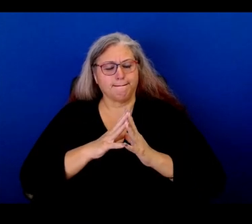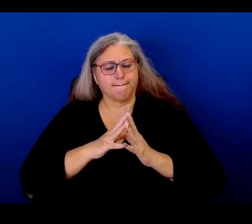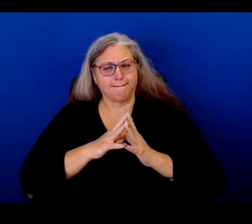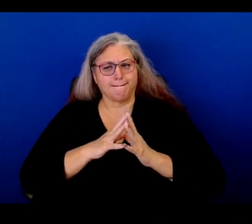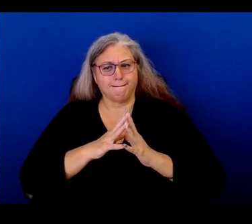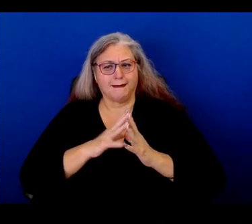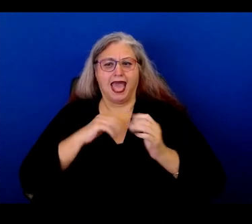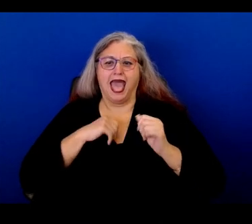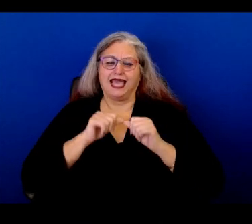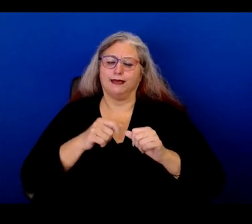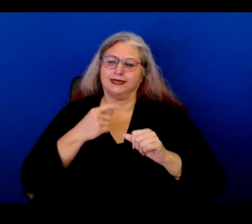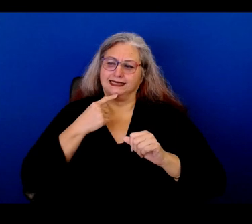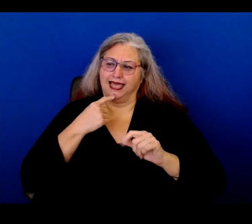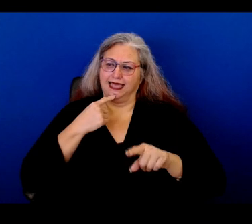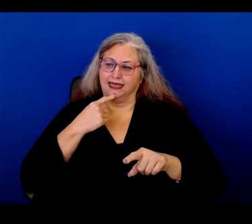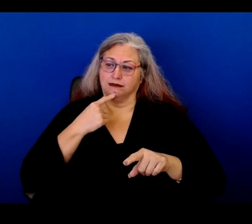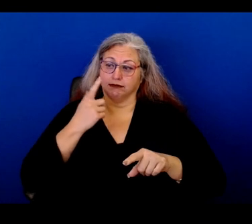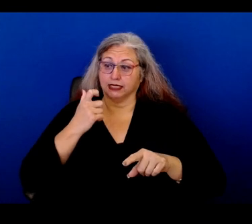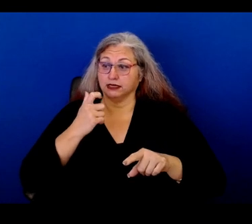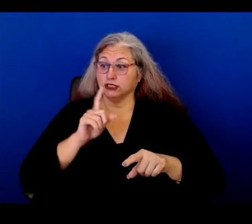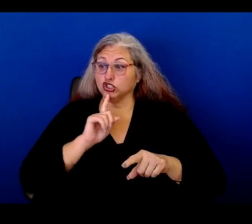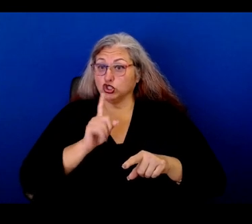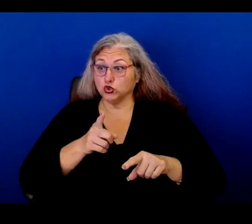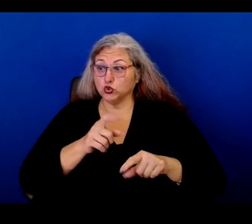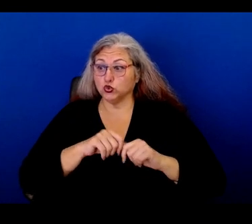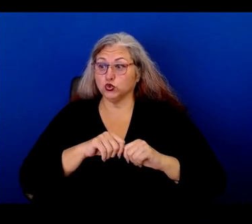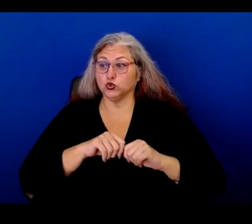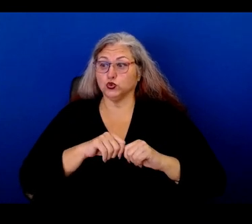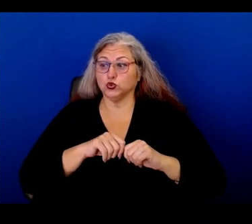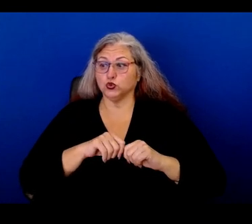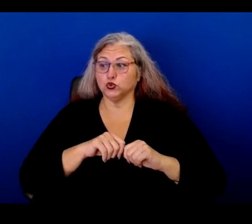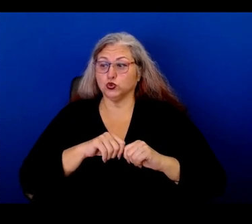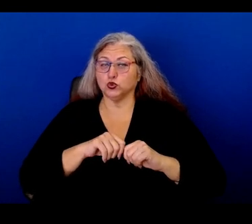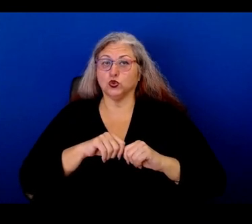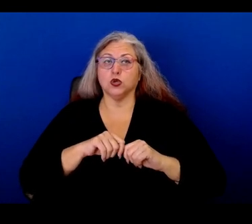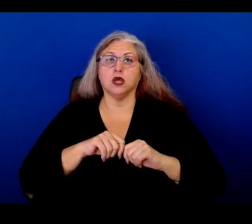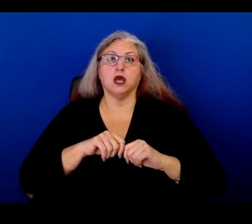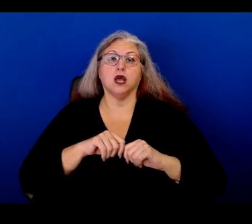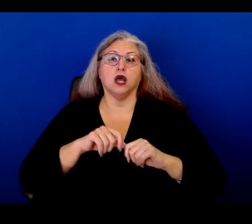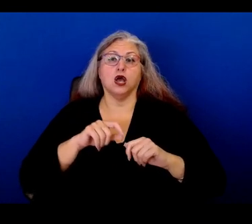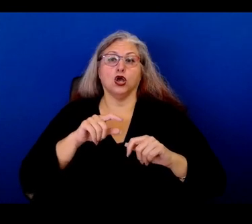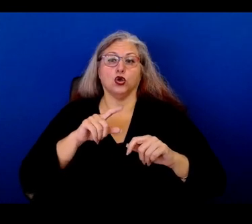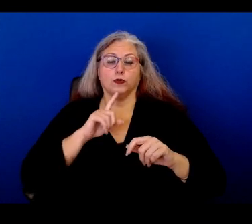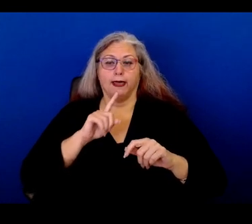I keep saying it because it's true, to go into my